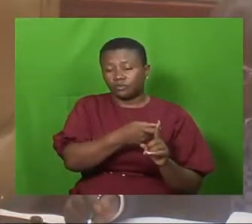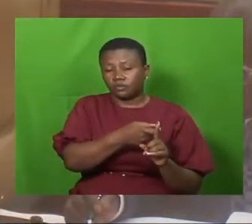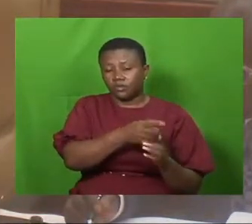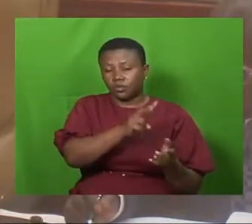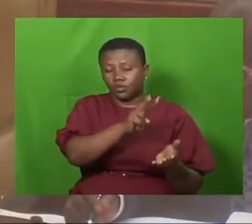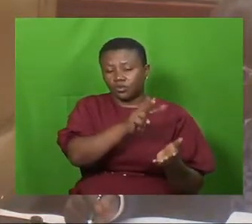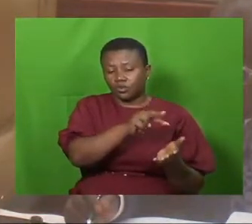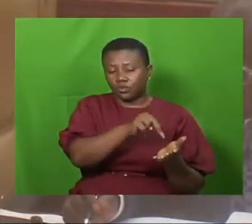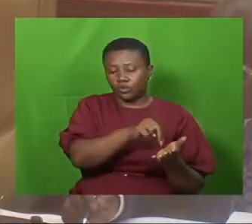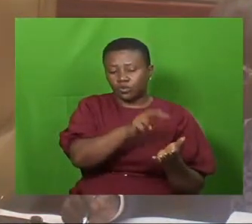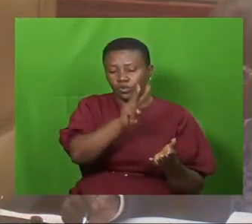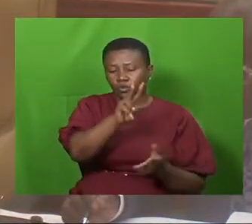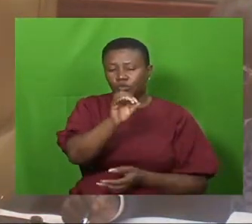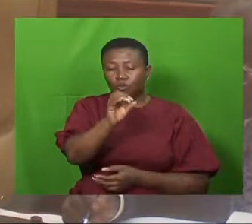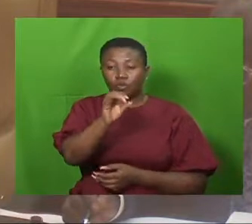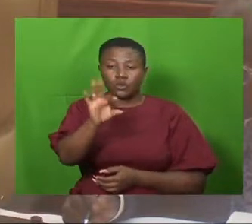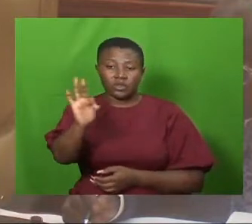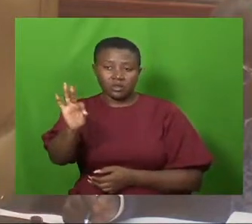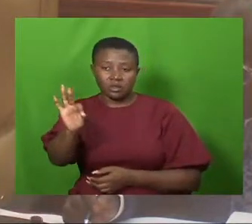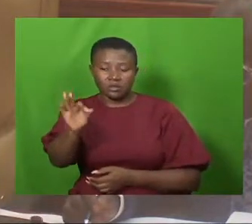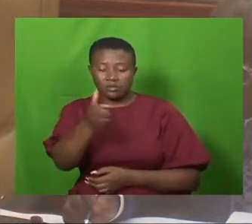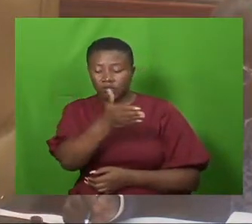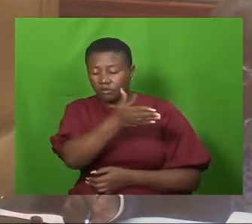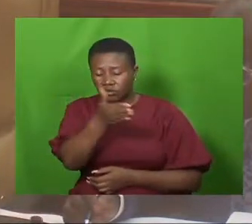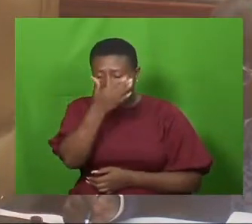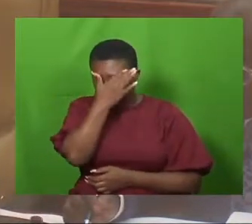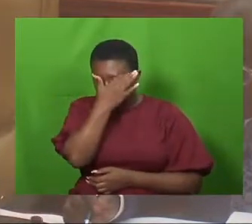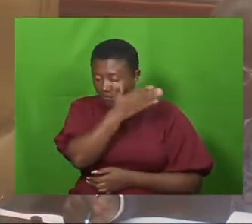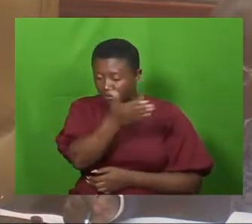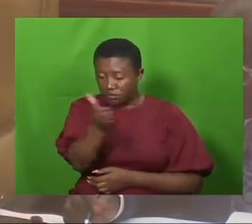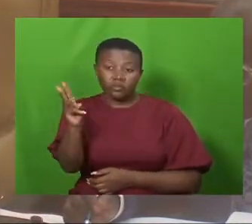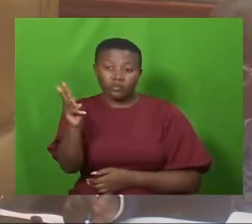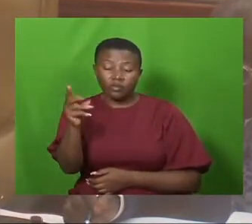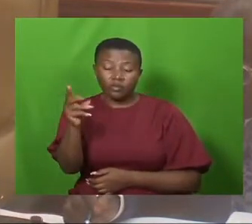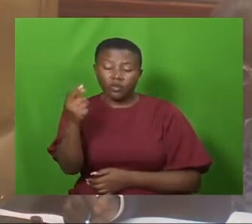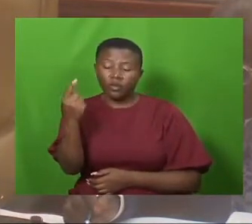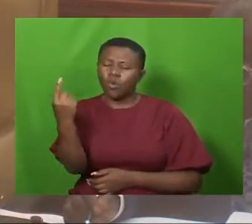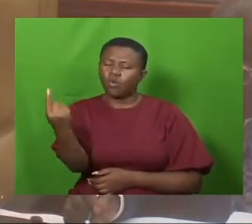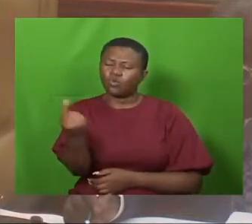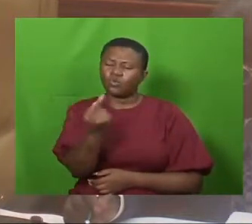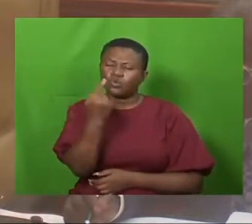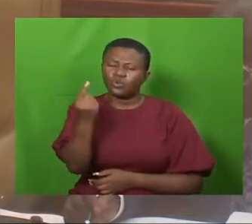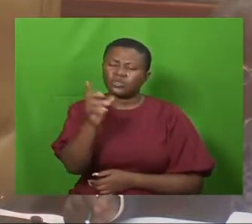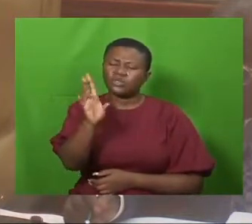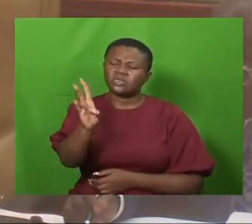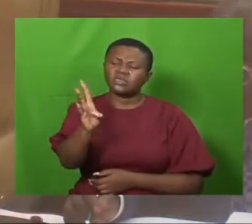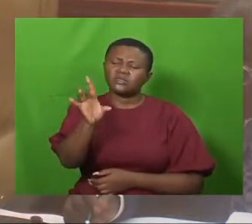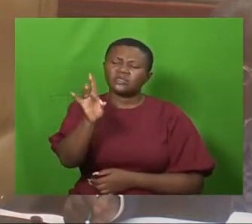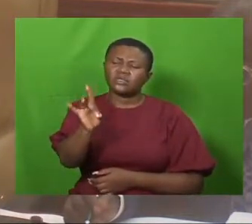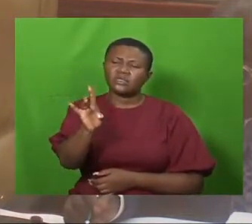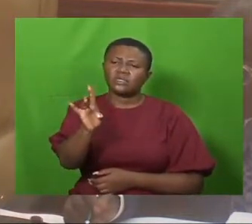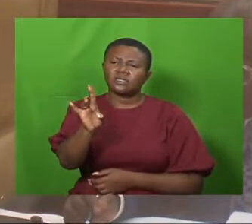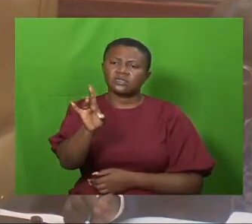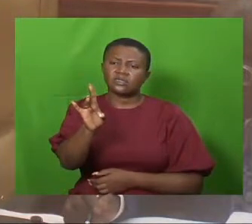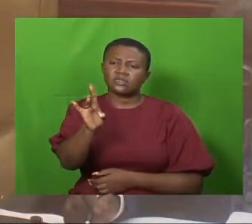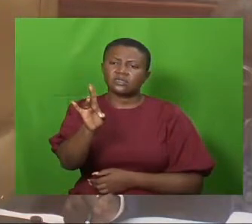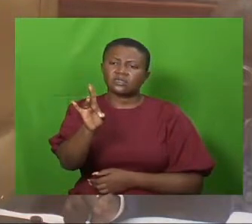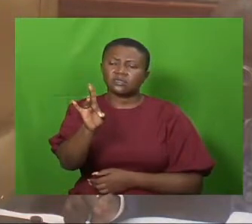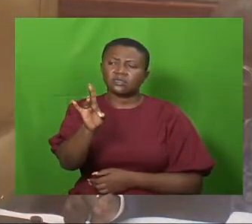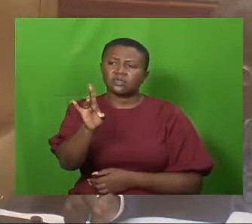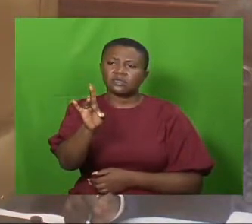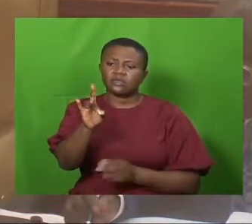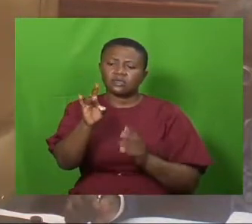2009 to 2016, only 7 funny sites were rolled out in this country.